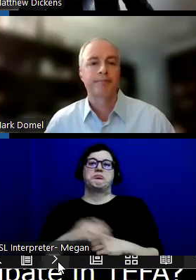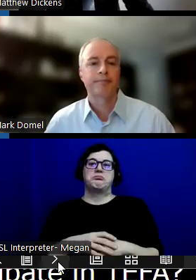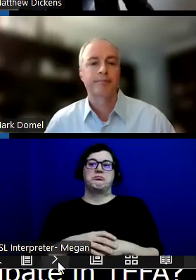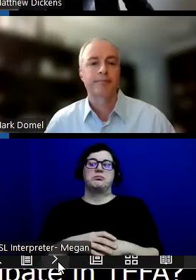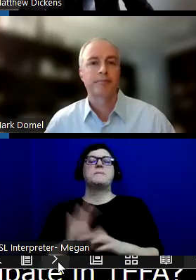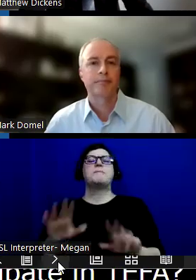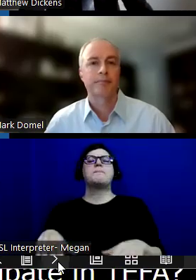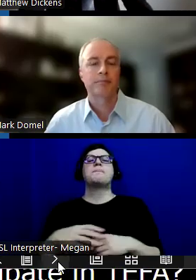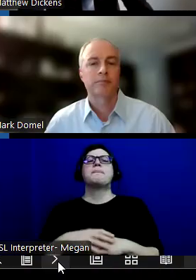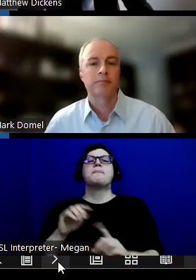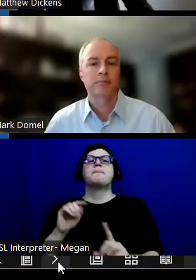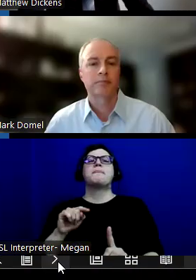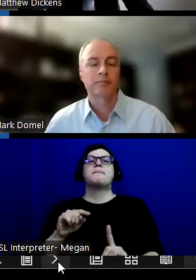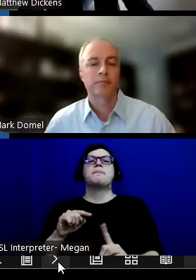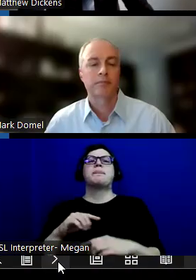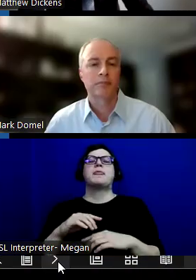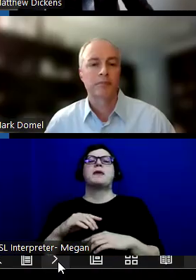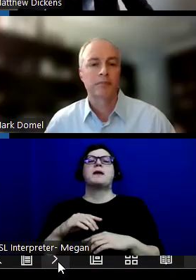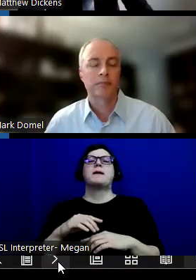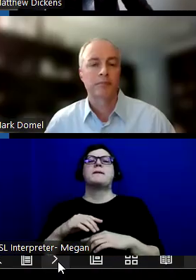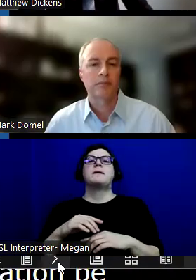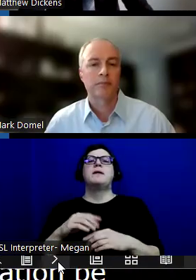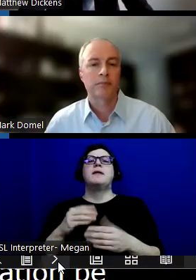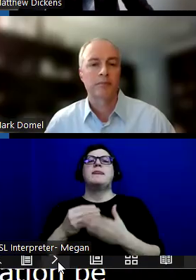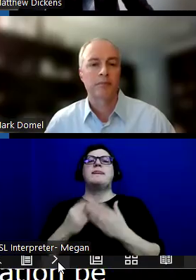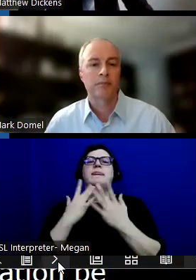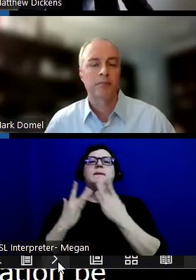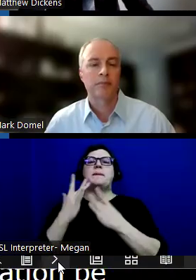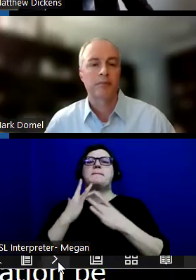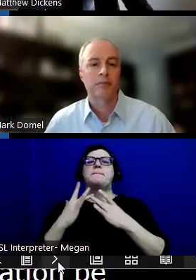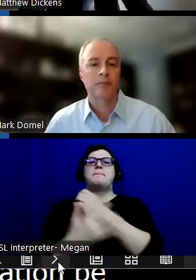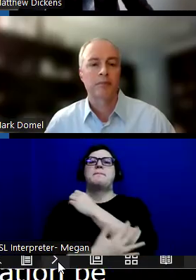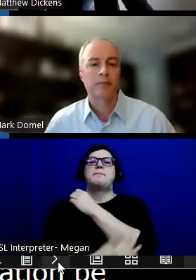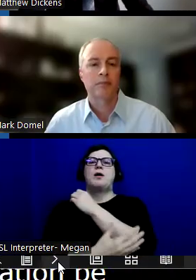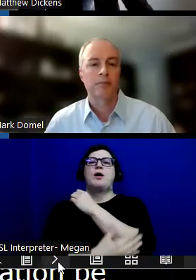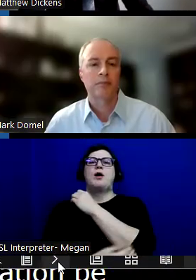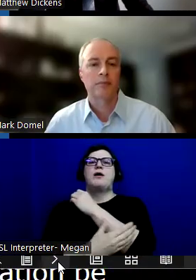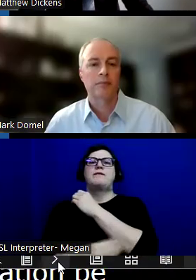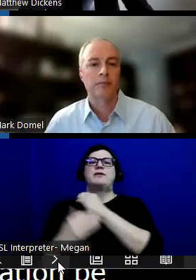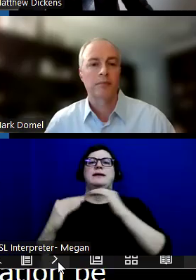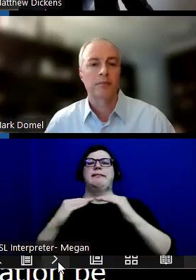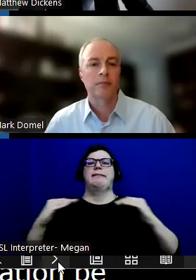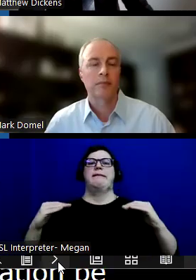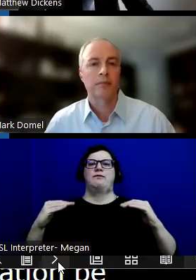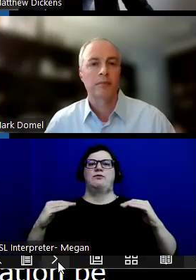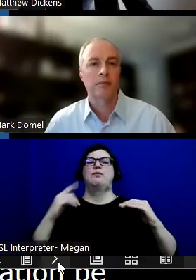What is the poverty line for a family of 3, which the tiers are based off of?